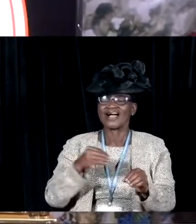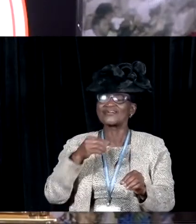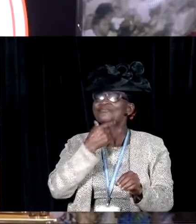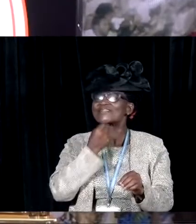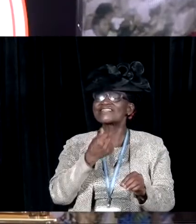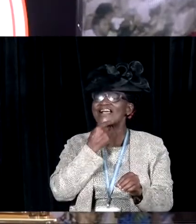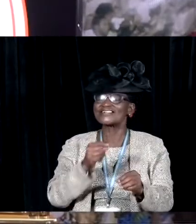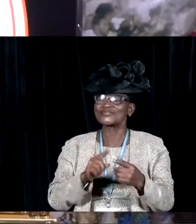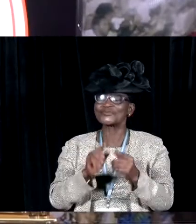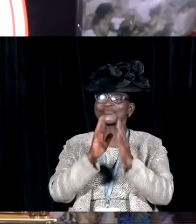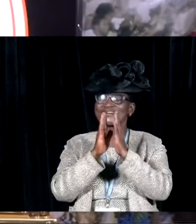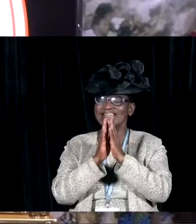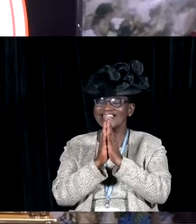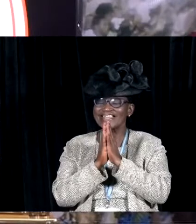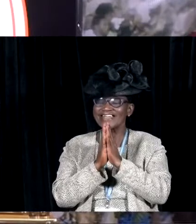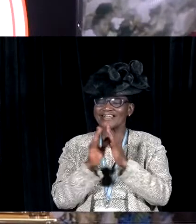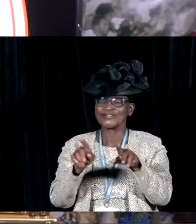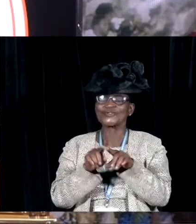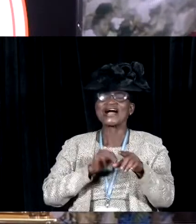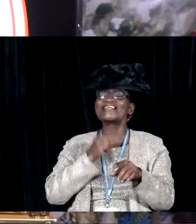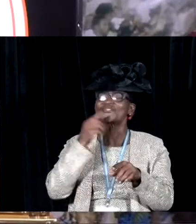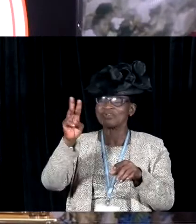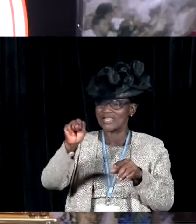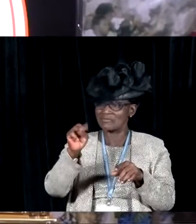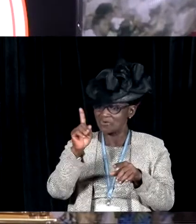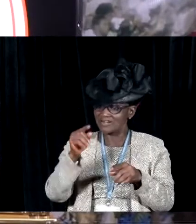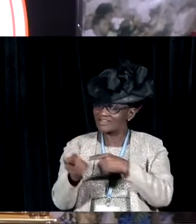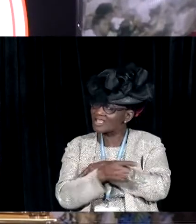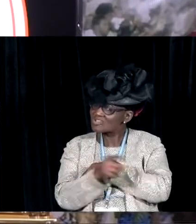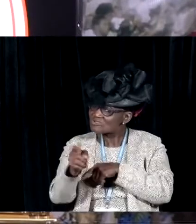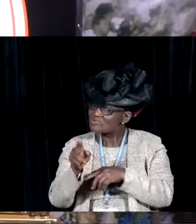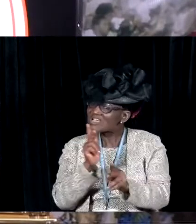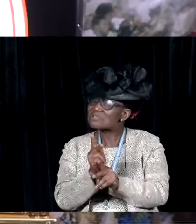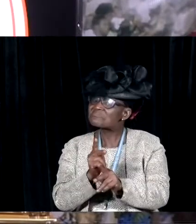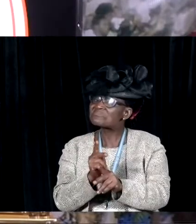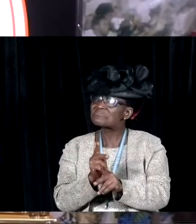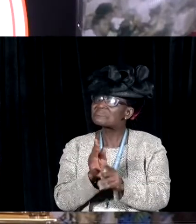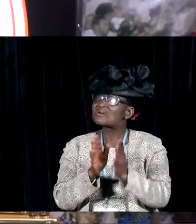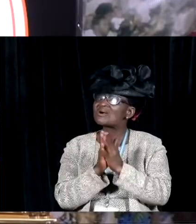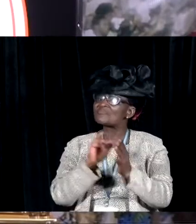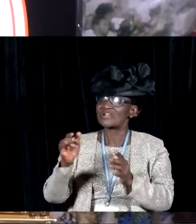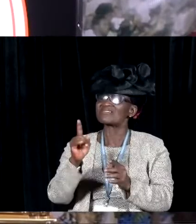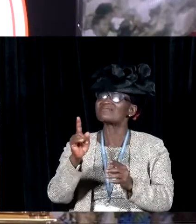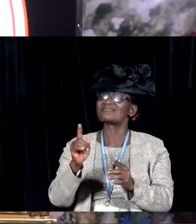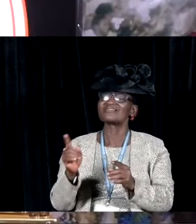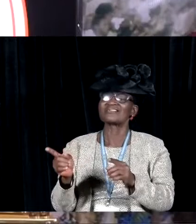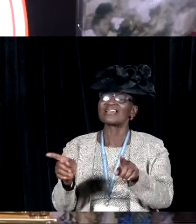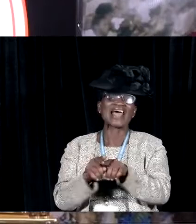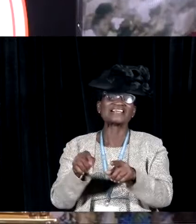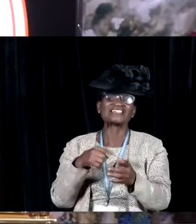So I told them one day, you keep praying like this, you will remain poor.